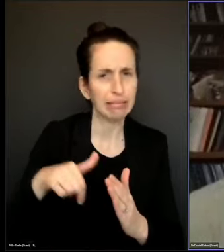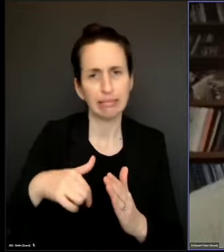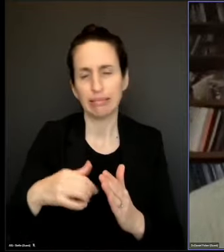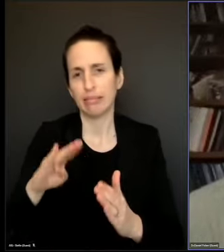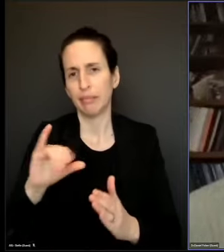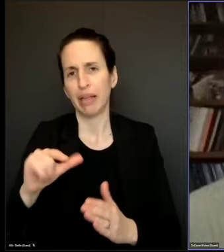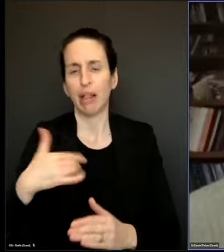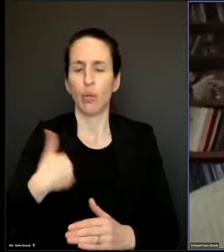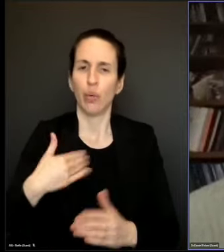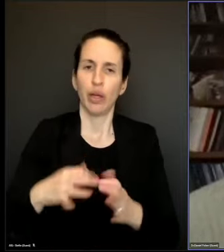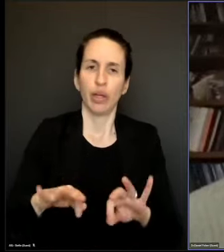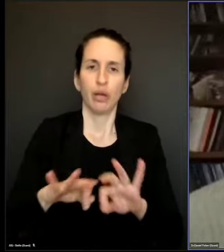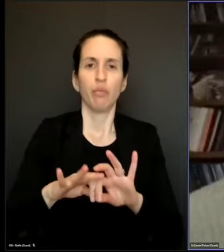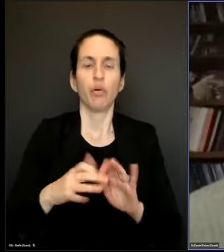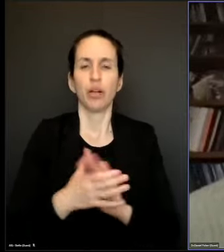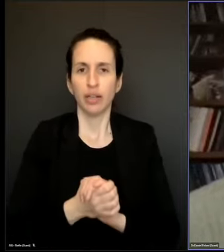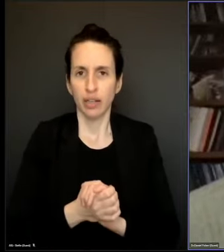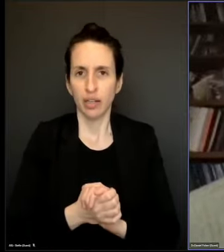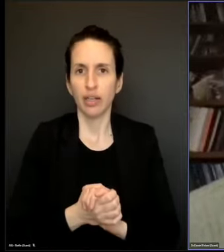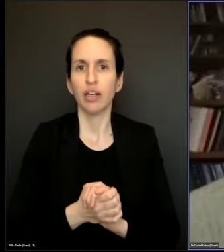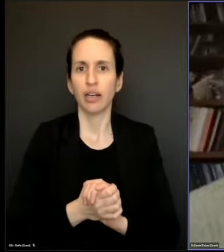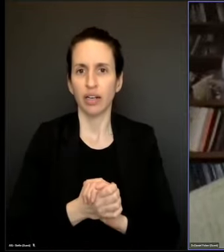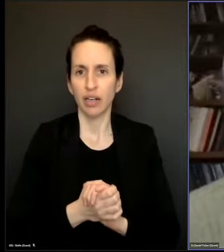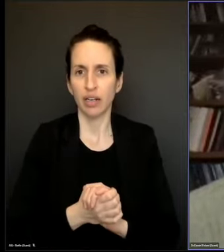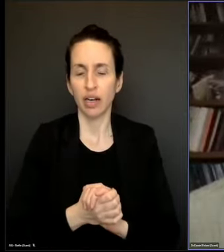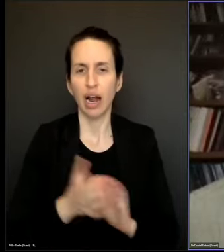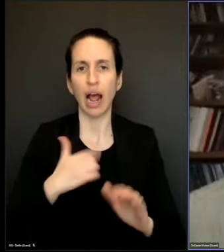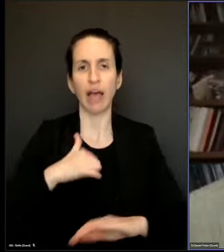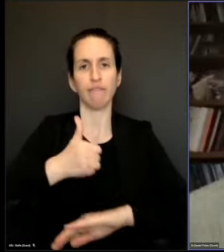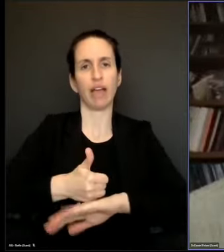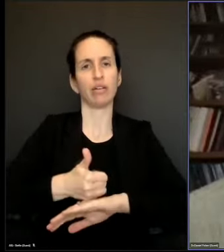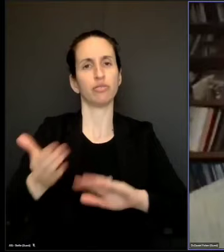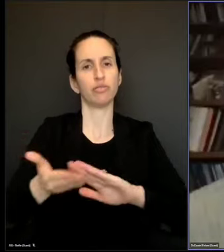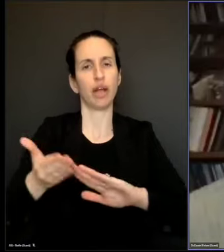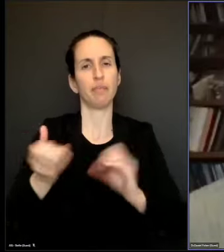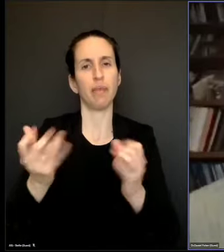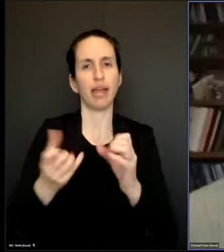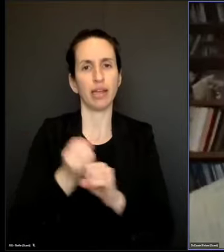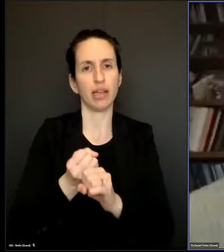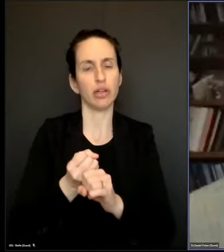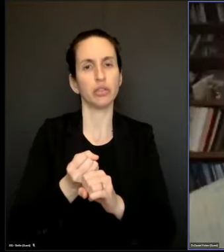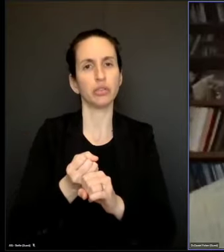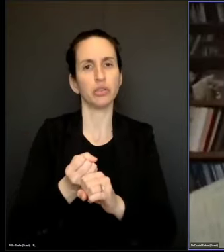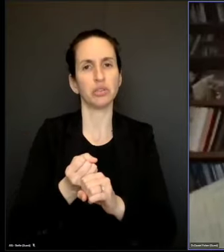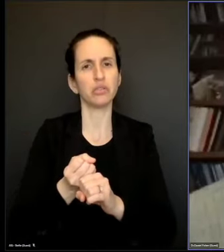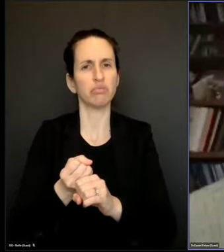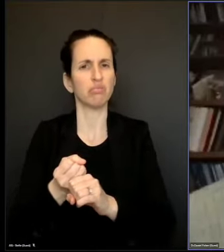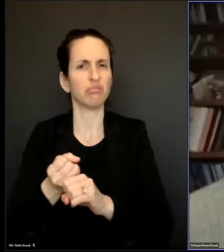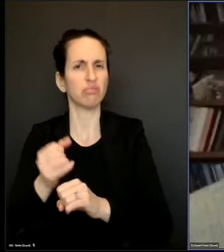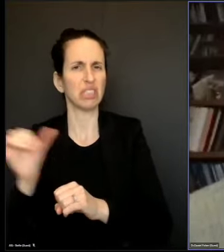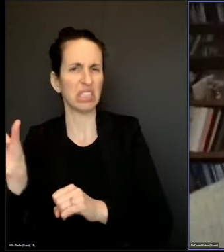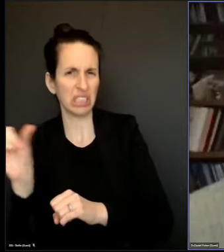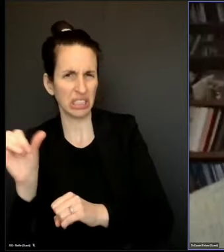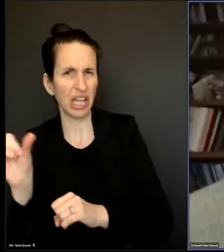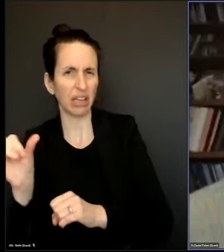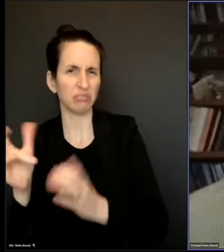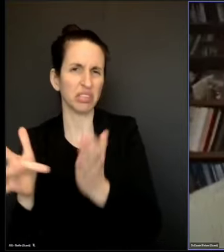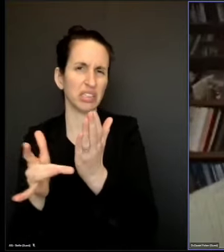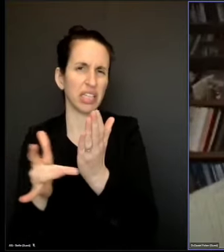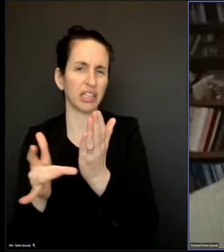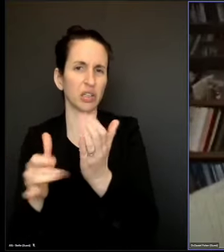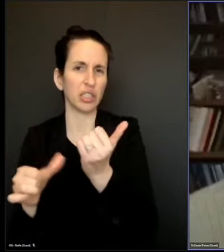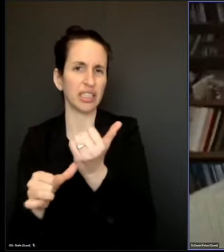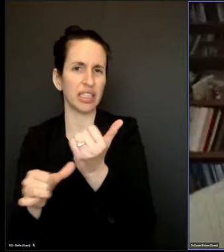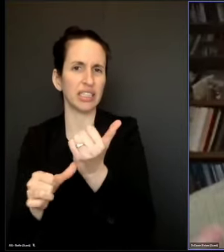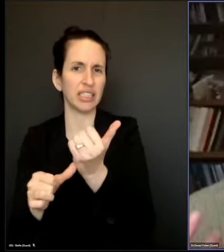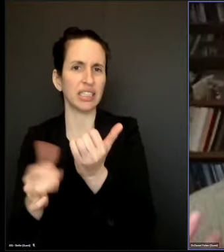founded and ran for many years a national equivalent of this Technical Assistance Center, the National Empowerment